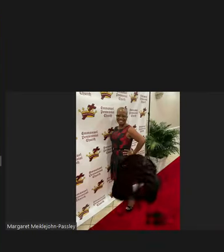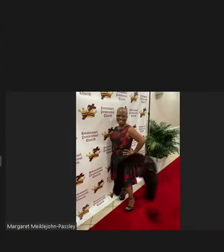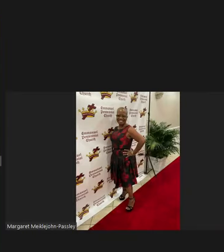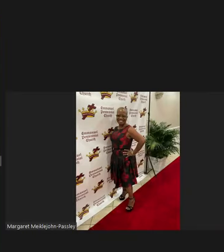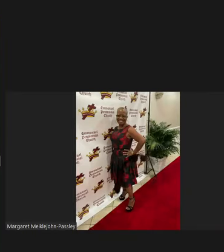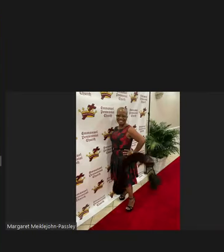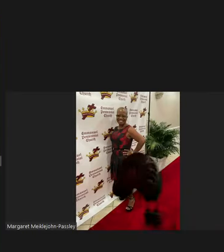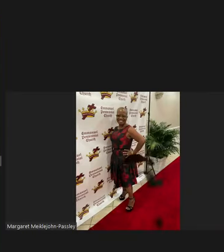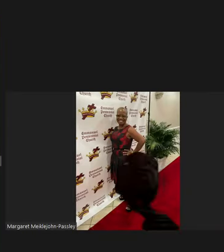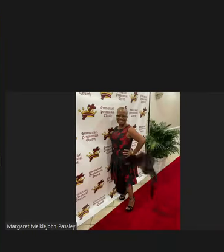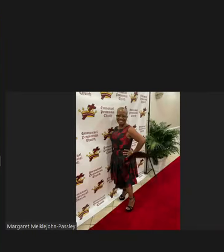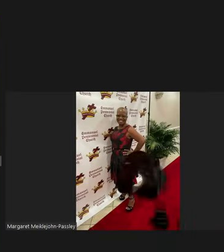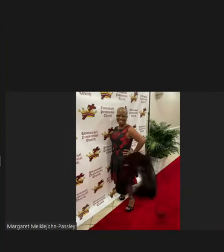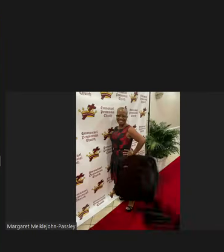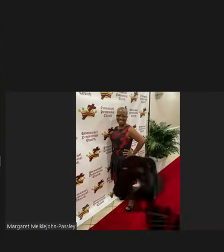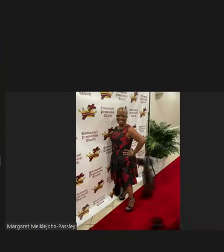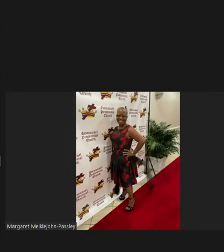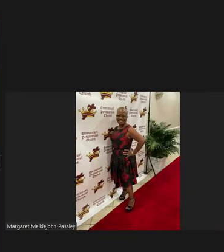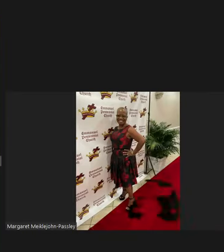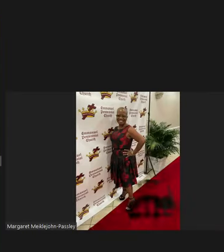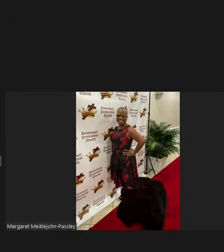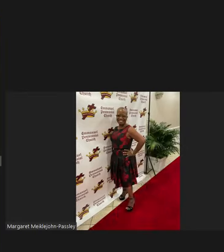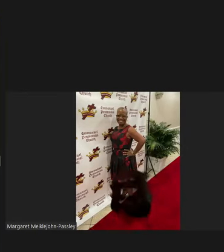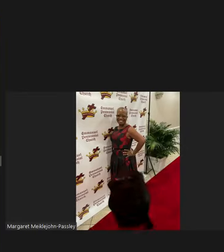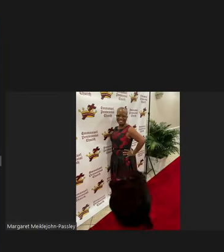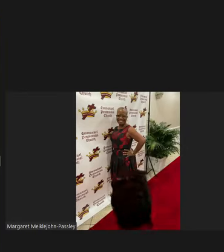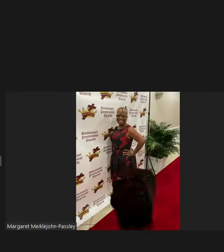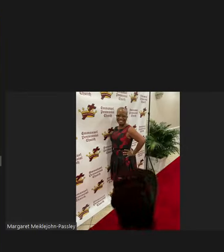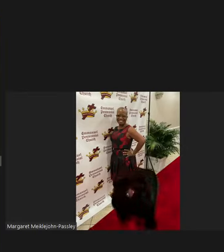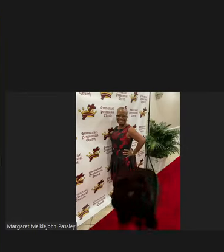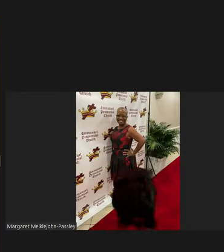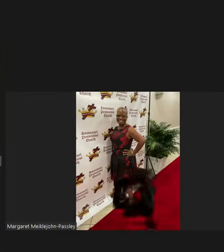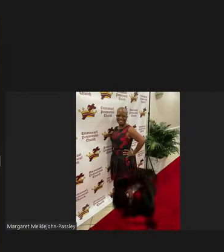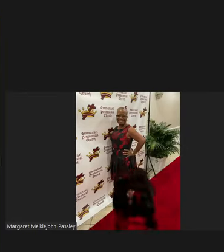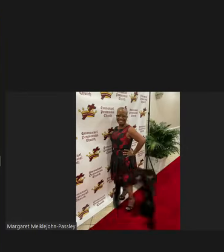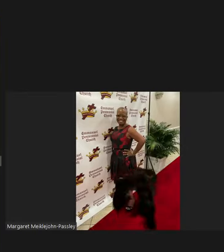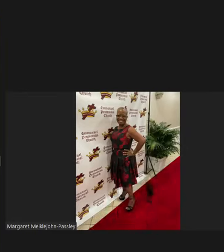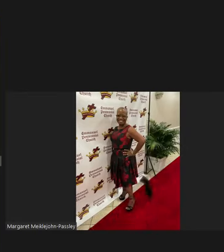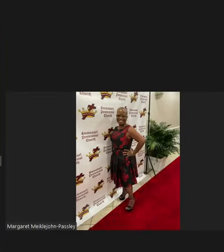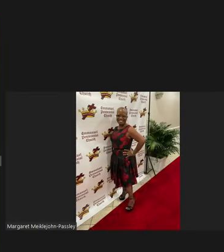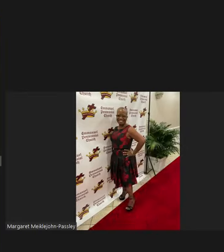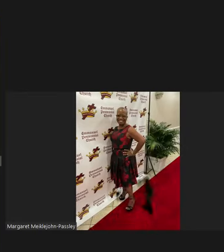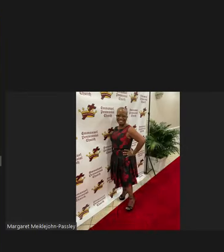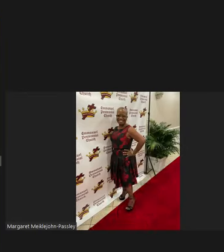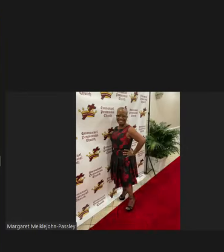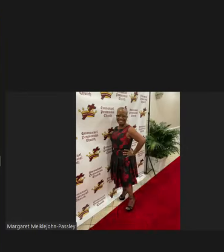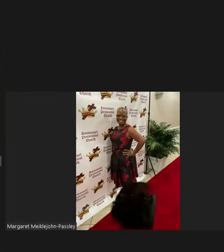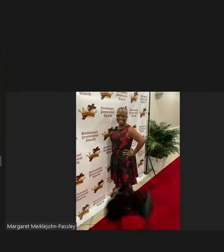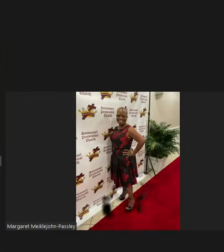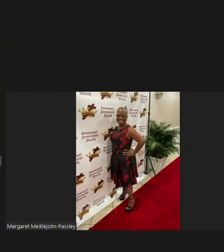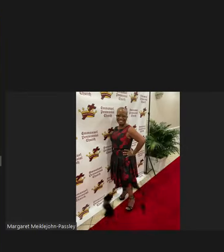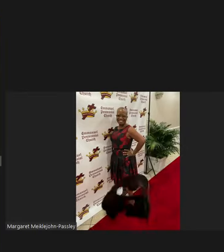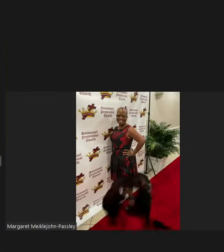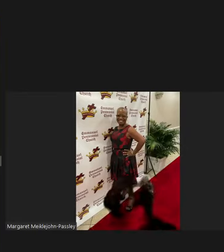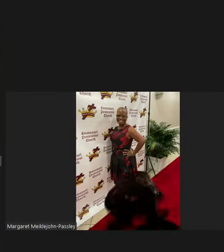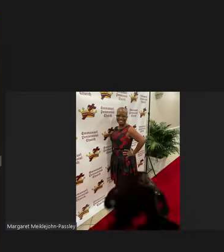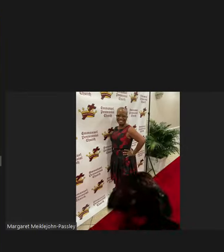MTA can do much, much better, you know, because most of the money that is that MTA made is going into their